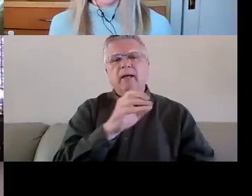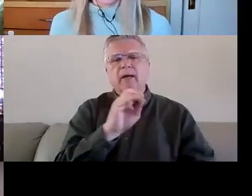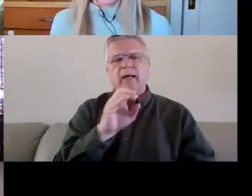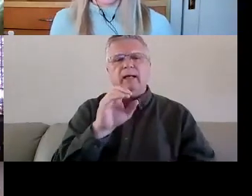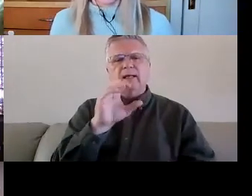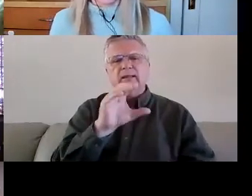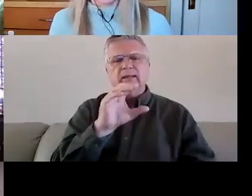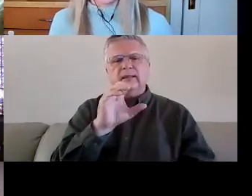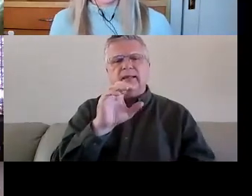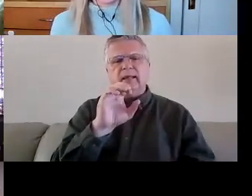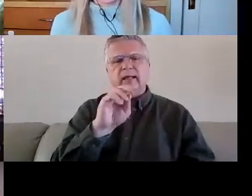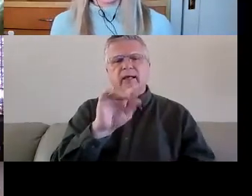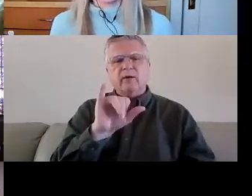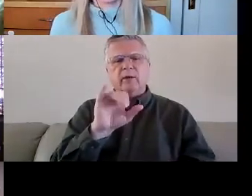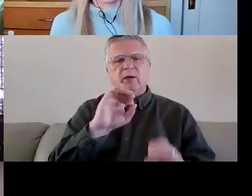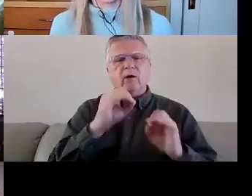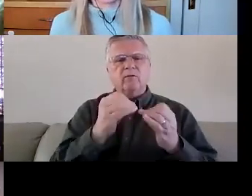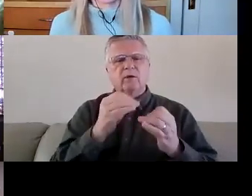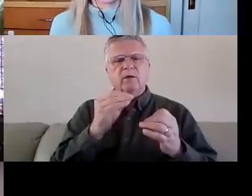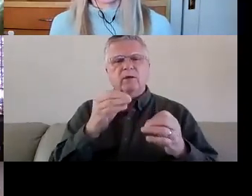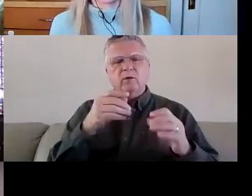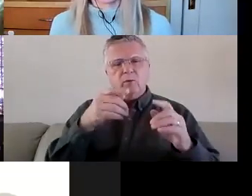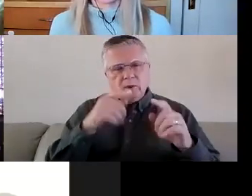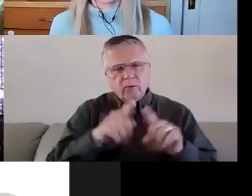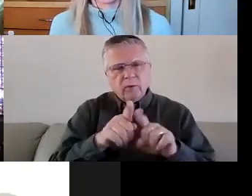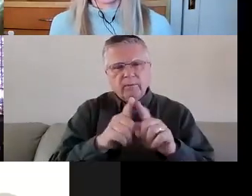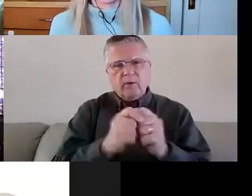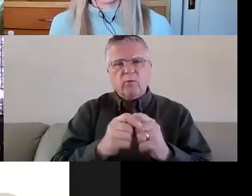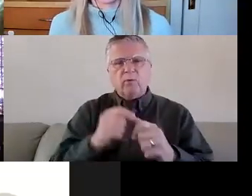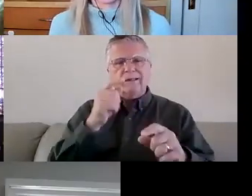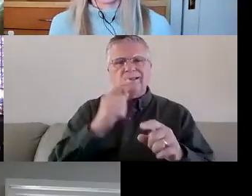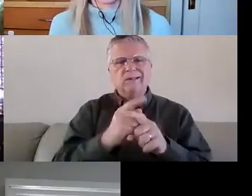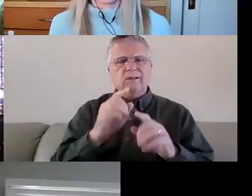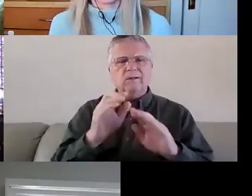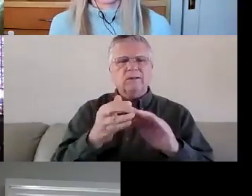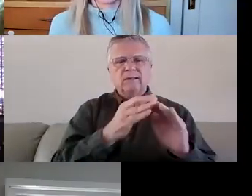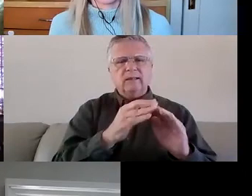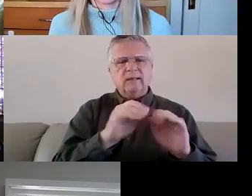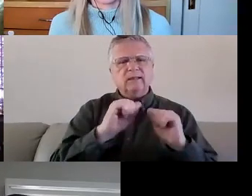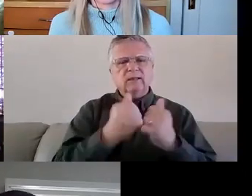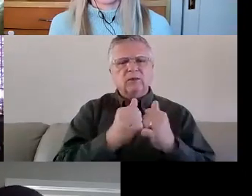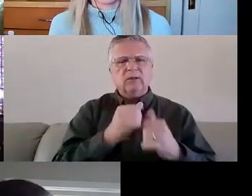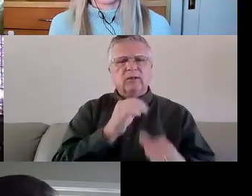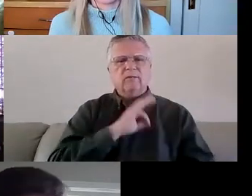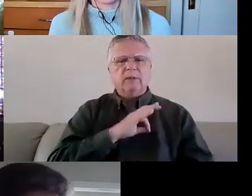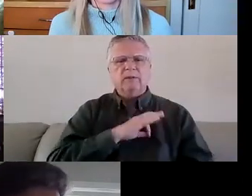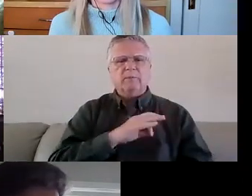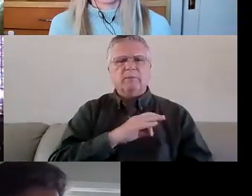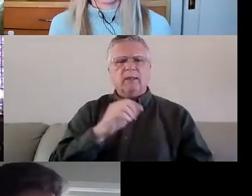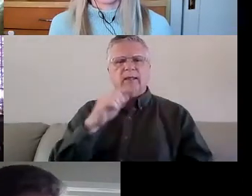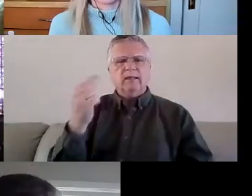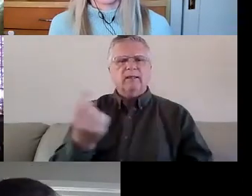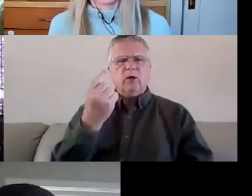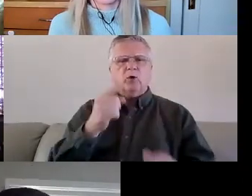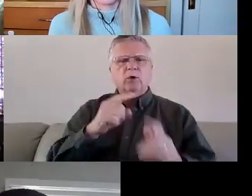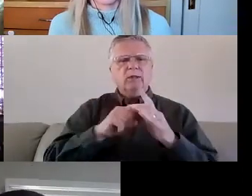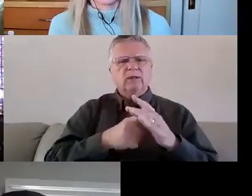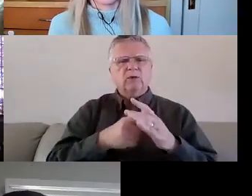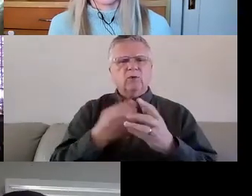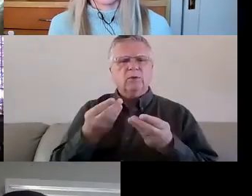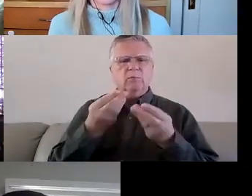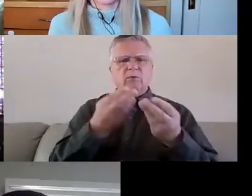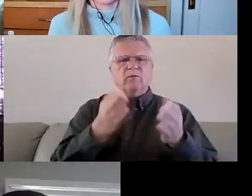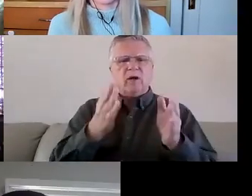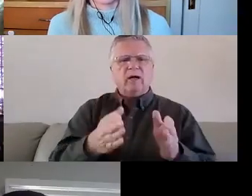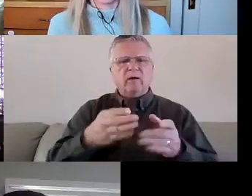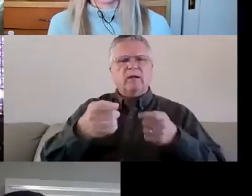a professional services agreement with Sister Cities Association of Pittsburgh as a single source provider to manage the